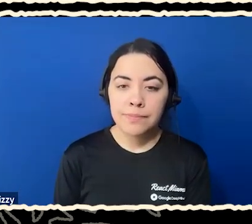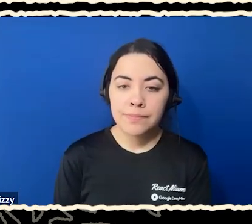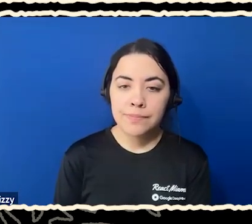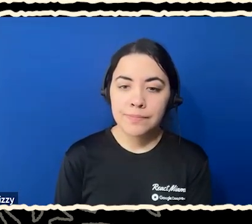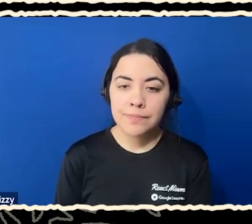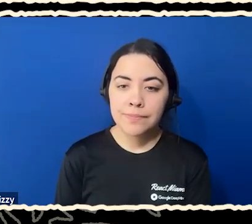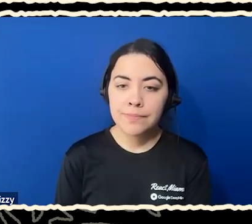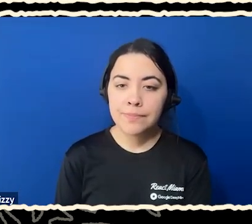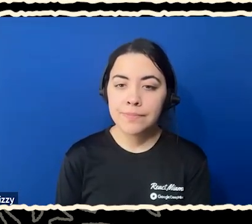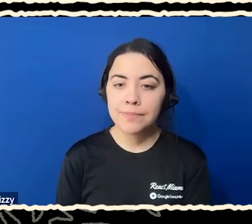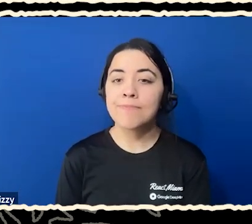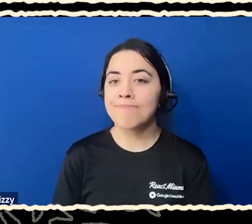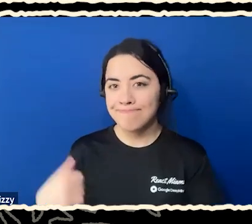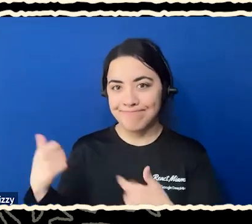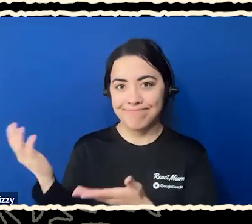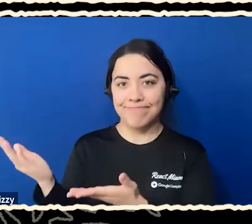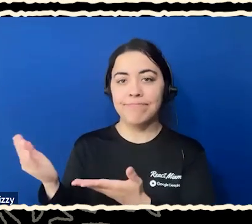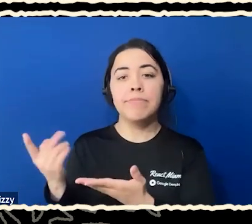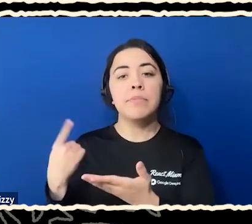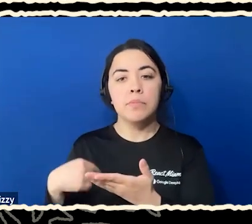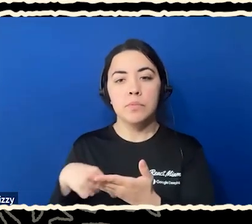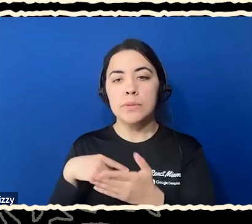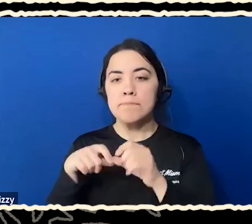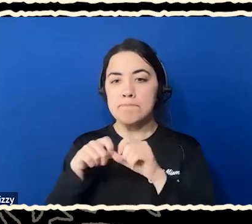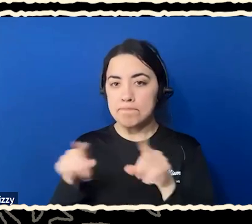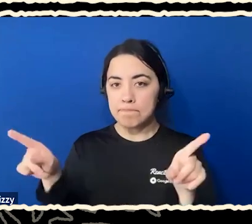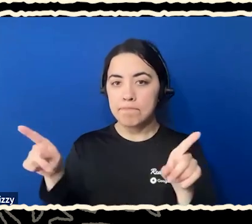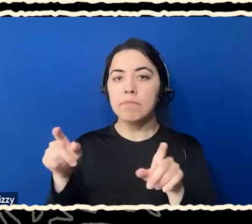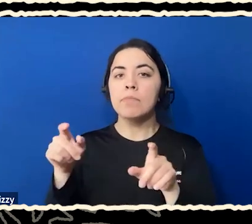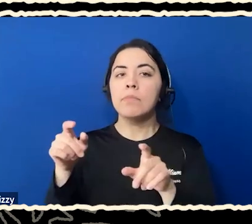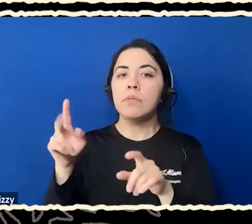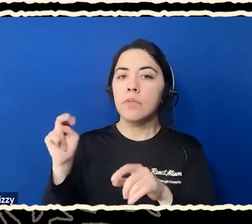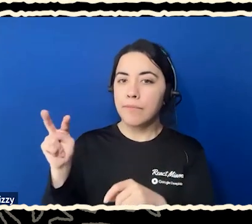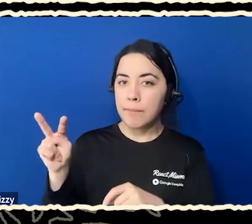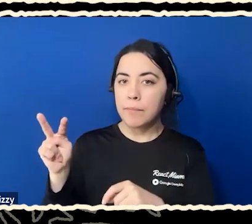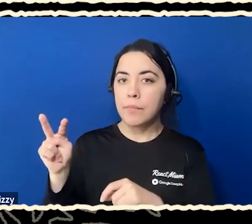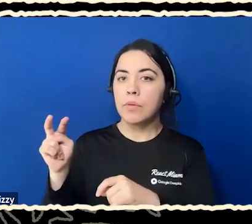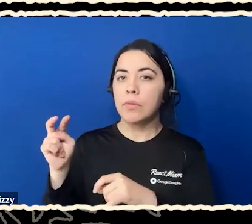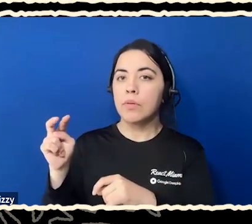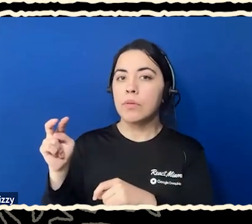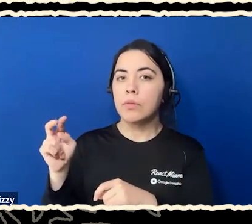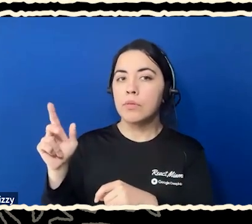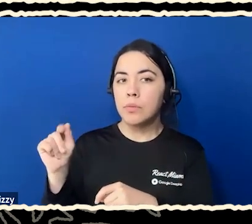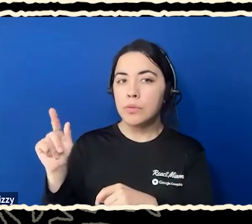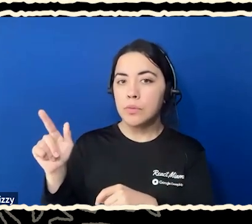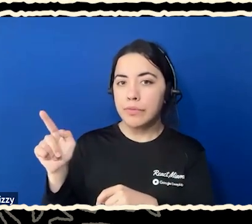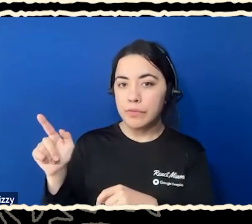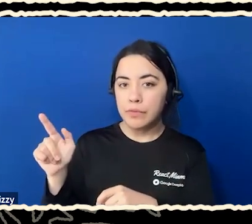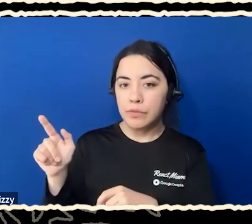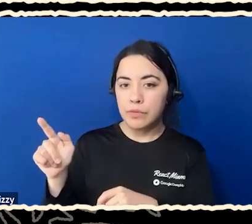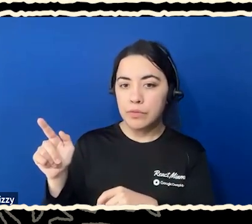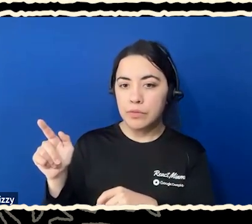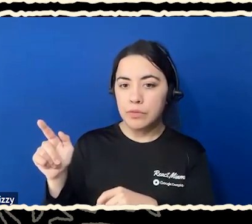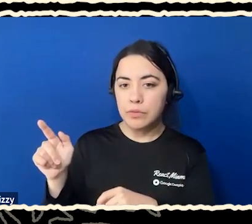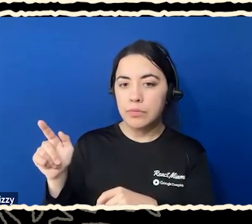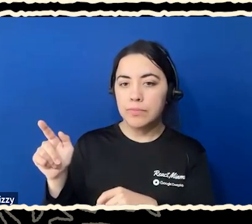There we go. We started out in November 2021. It started as a Webpack Create React app